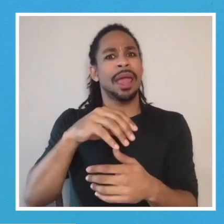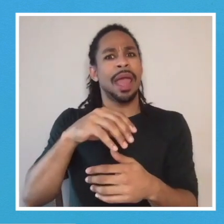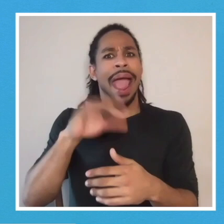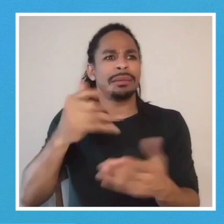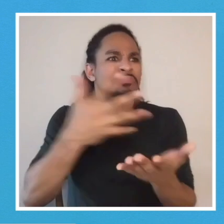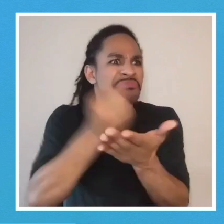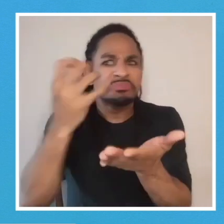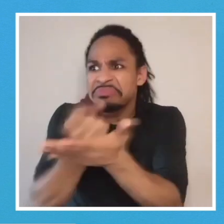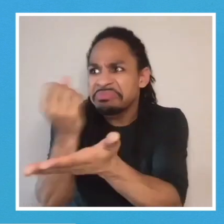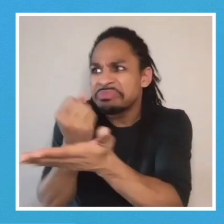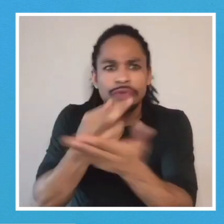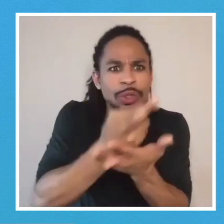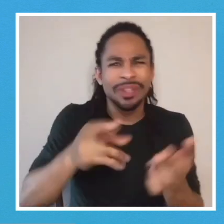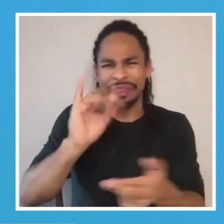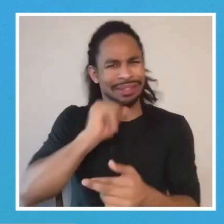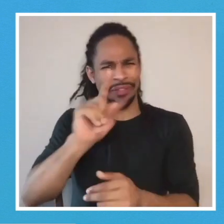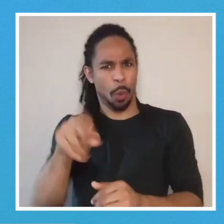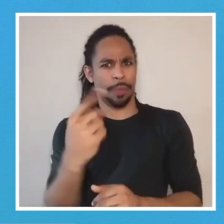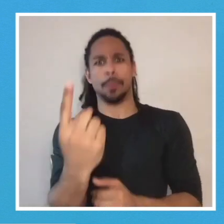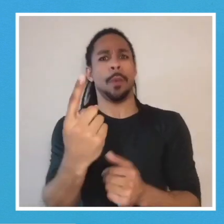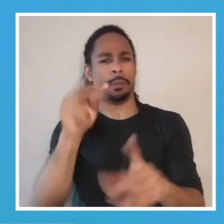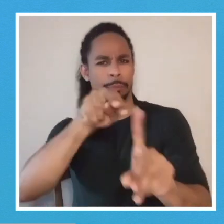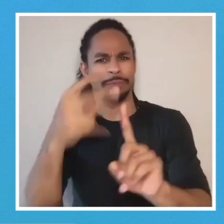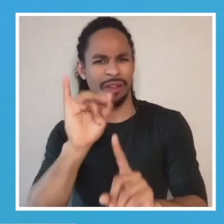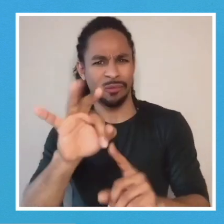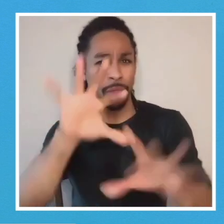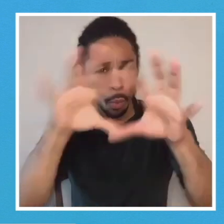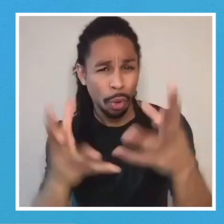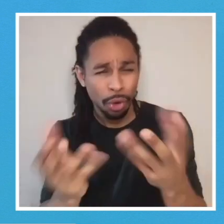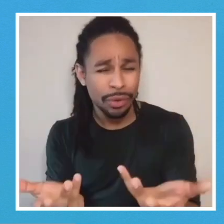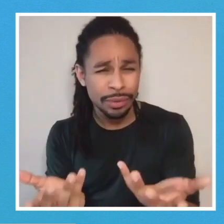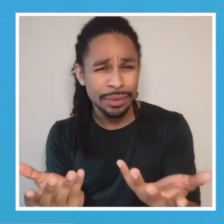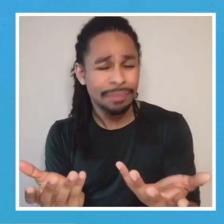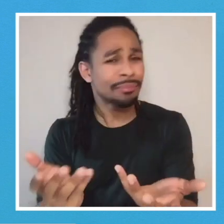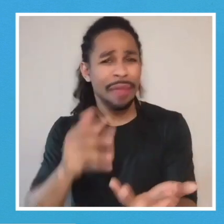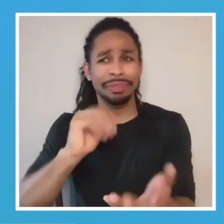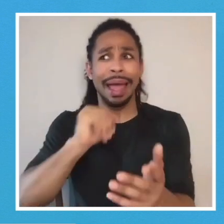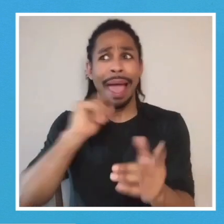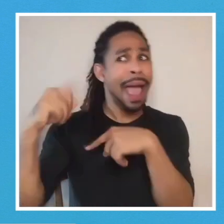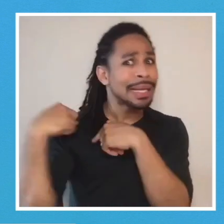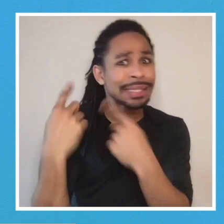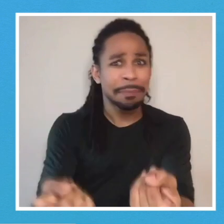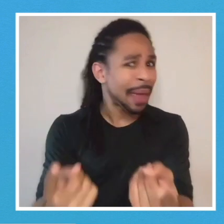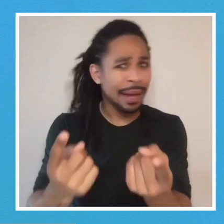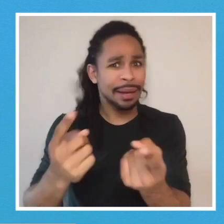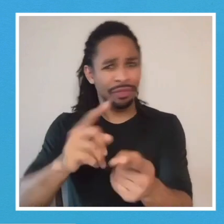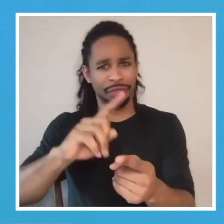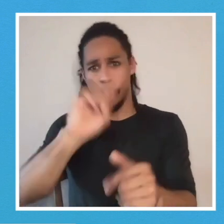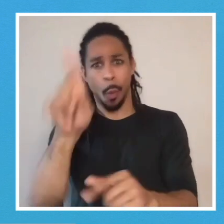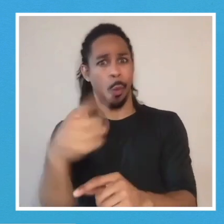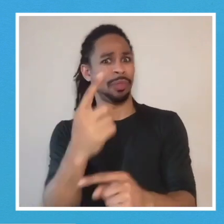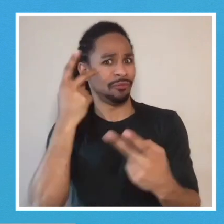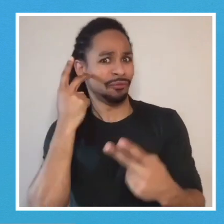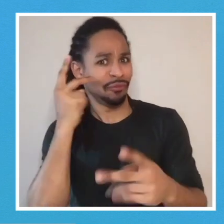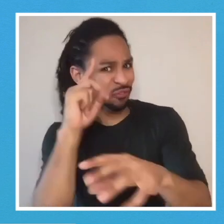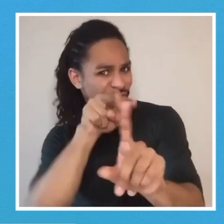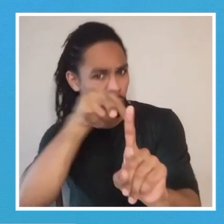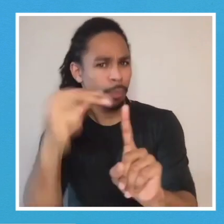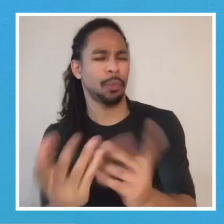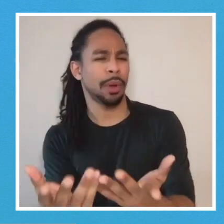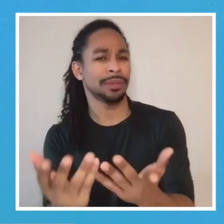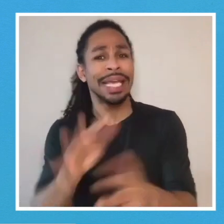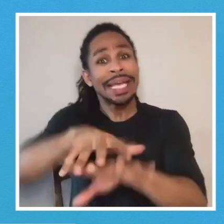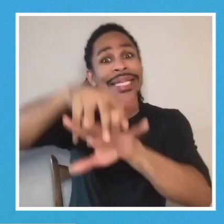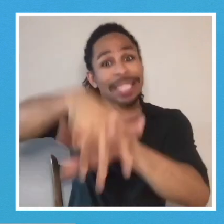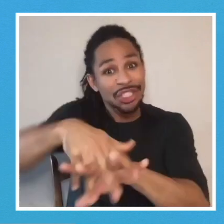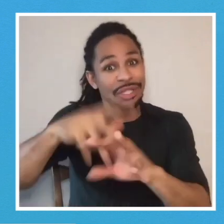been the prevailing view of the world by all the peoples who've inhabited it for all this time. Indigenous wisdom has a different perspective on what our